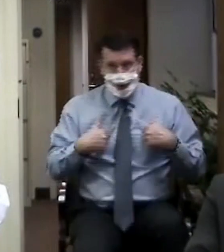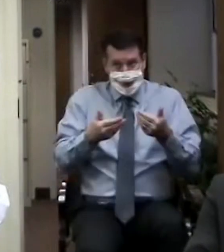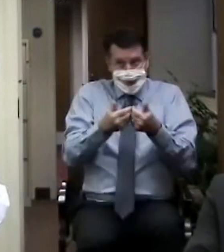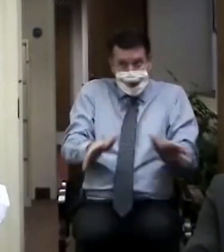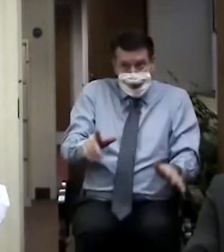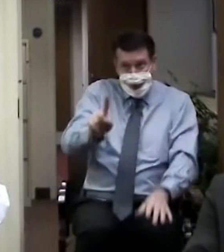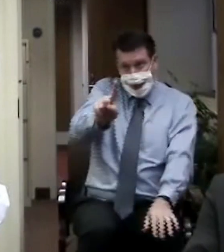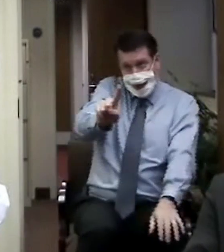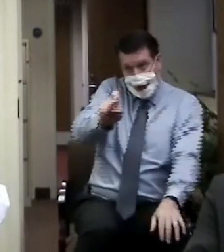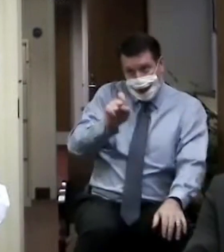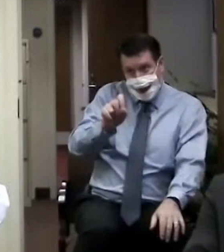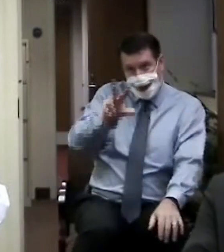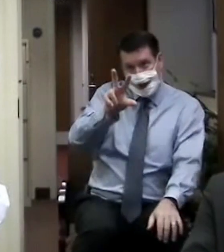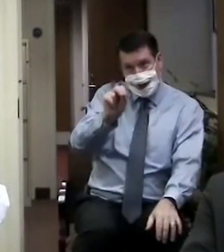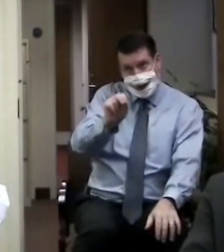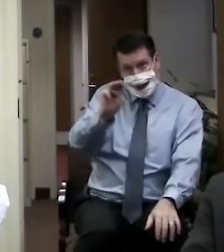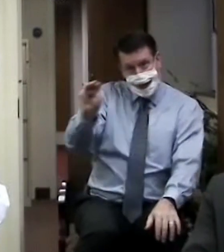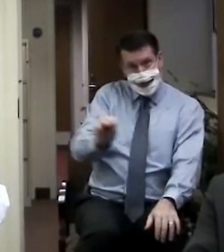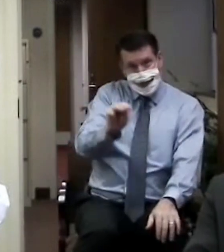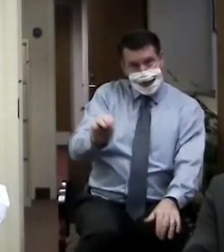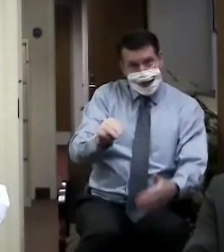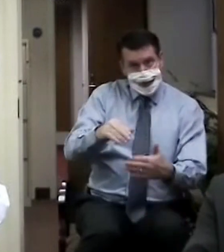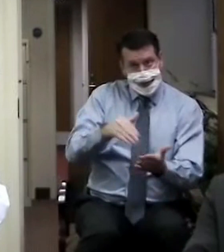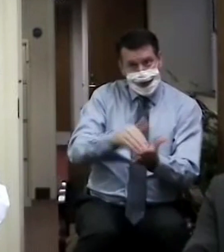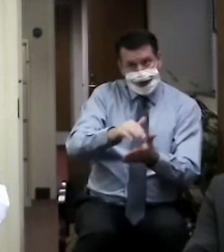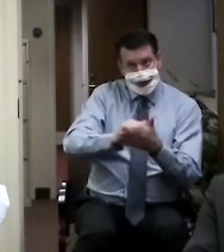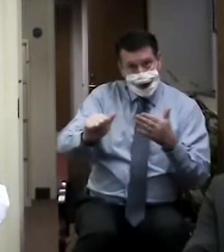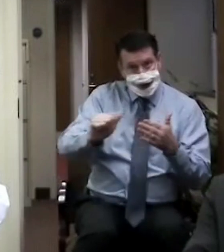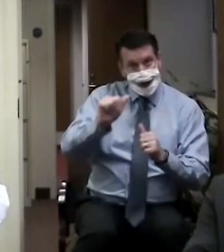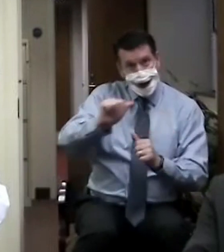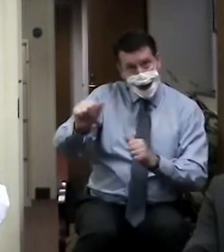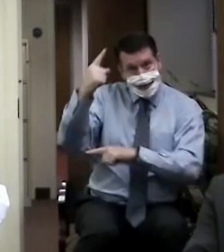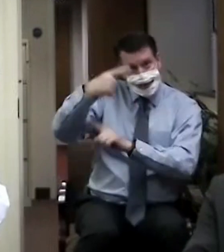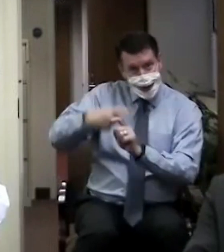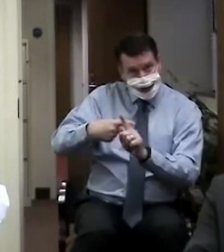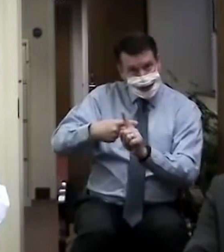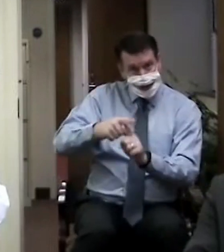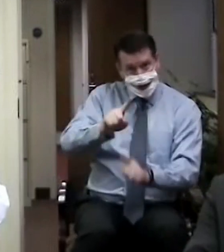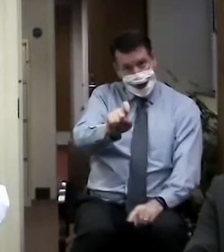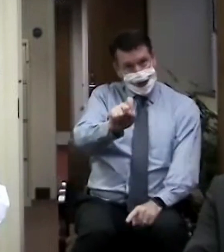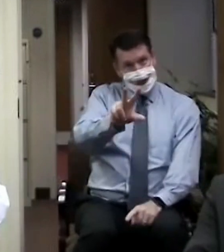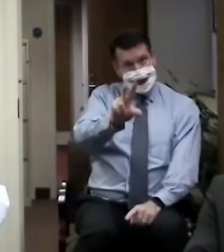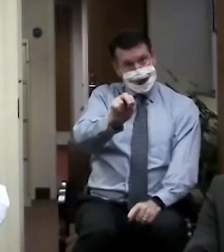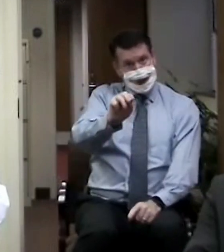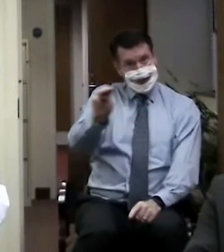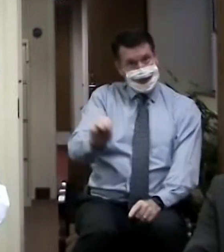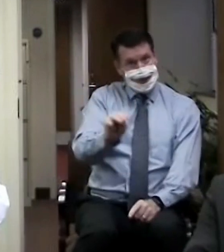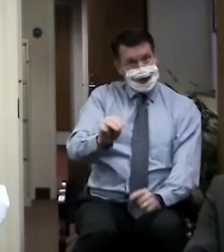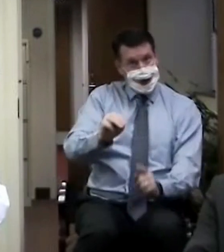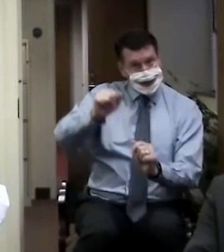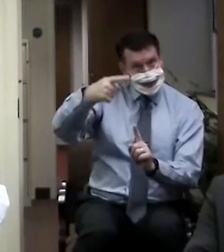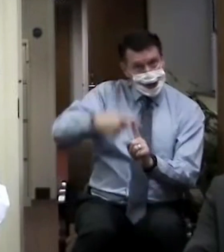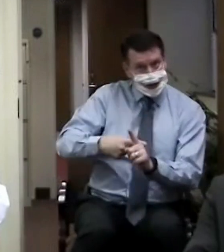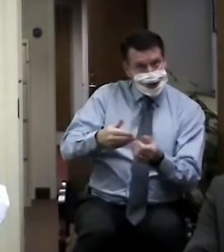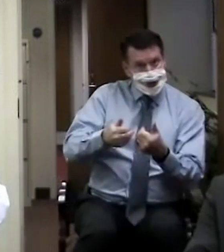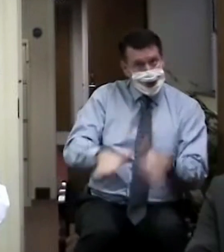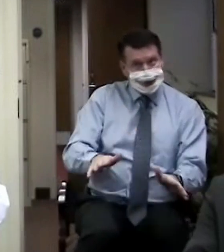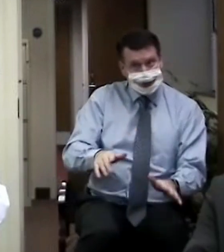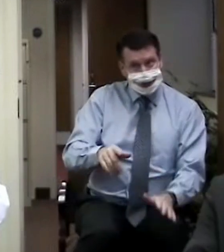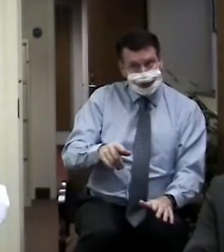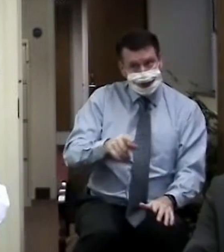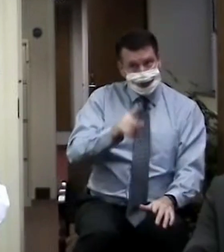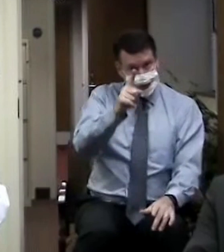of illness? So when we talked about some of the financial measures we've taken, that was kind of the bottoming